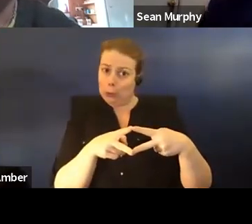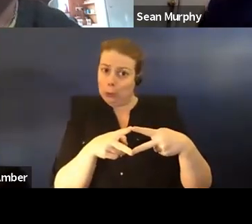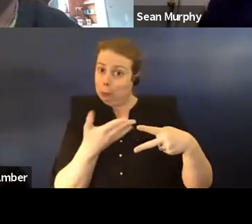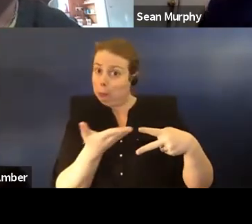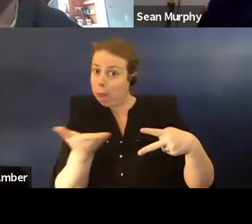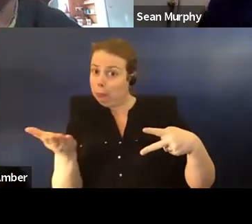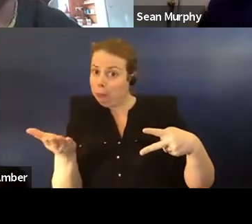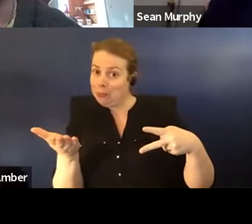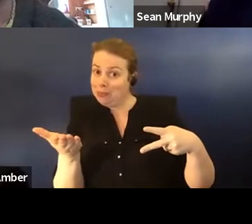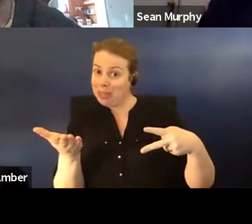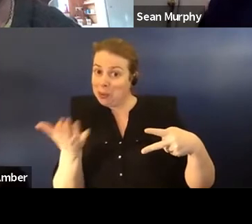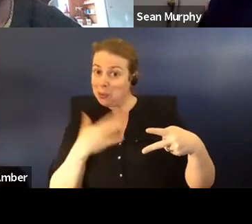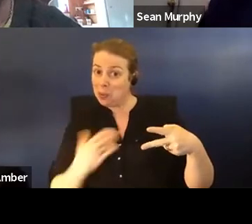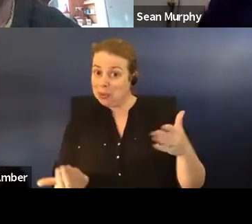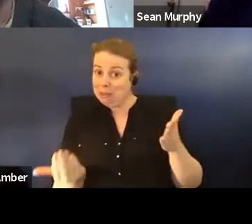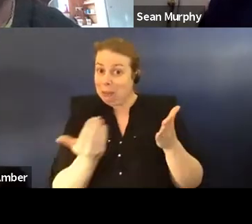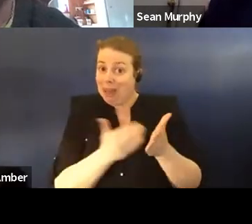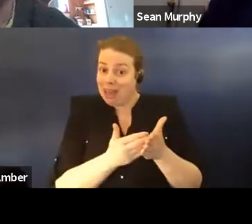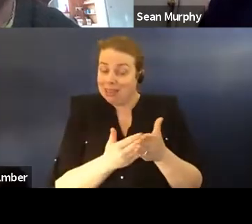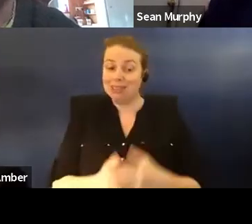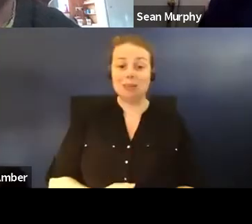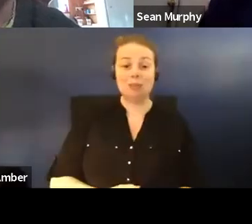want to jump in on that issue?